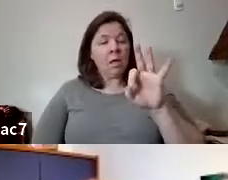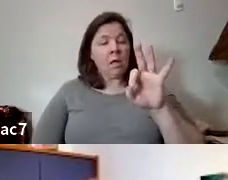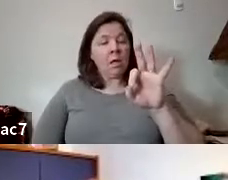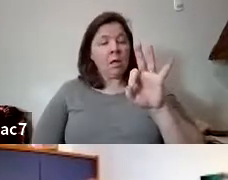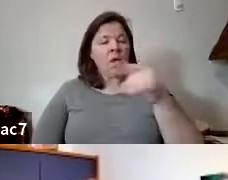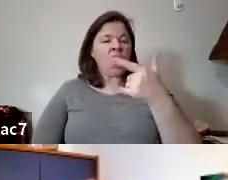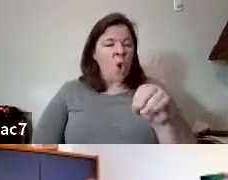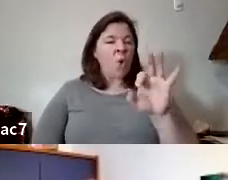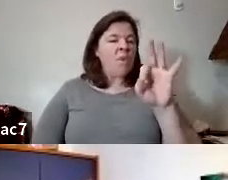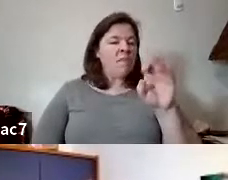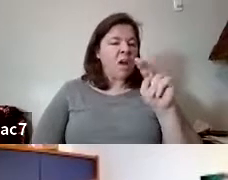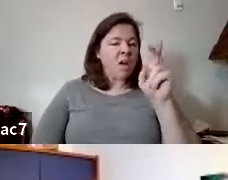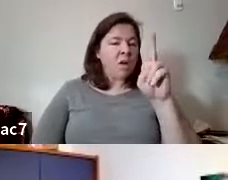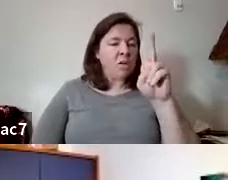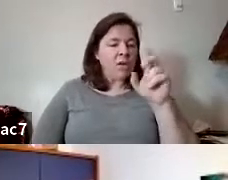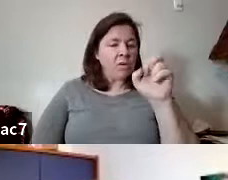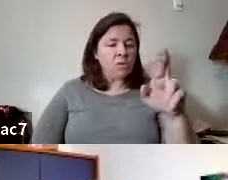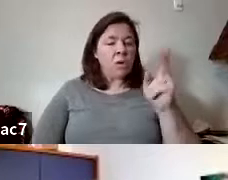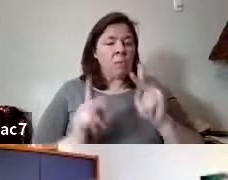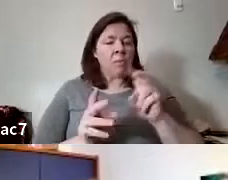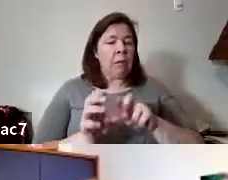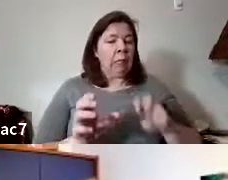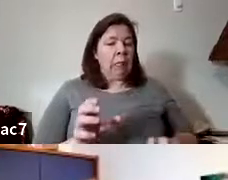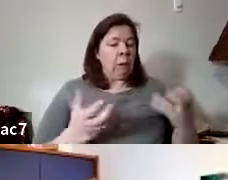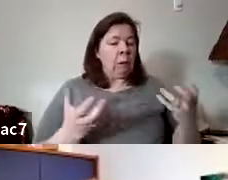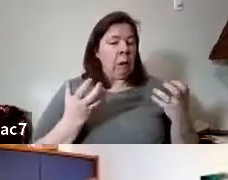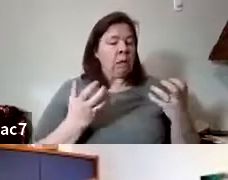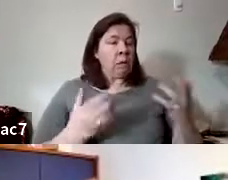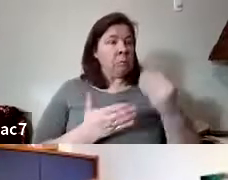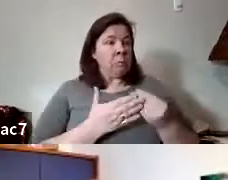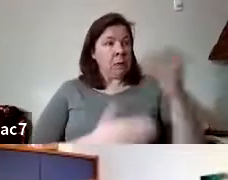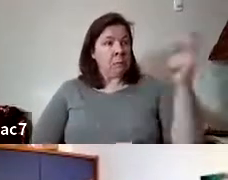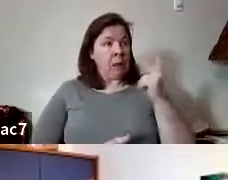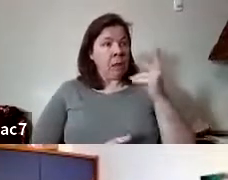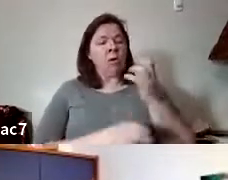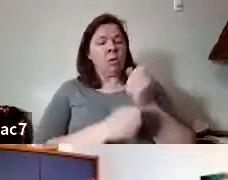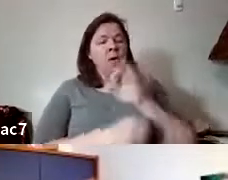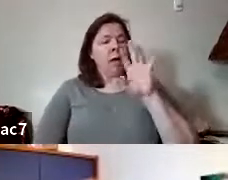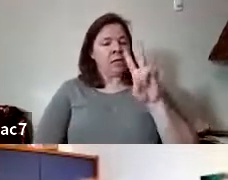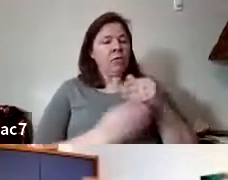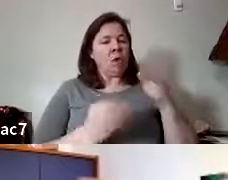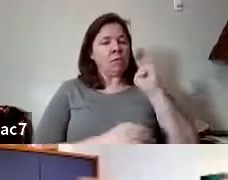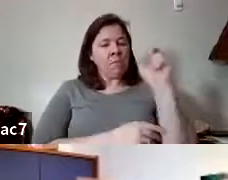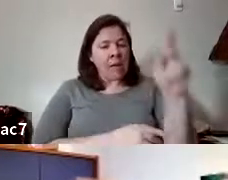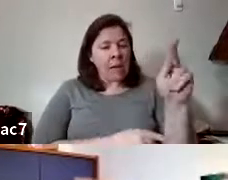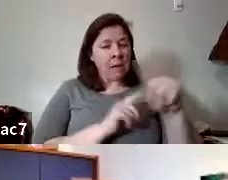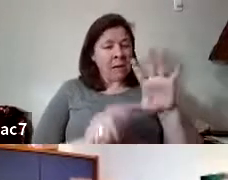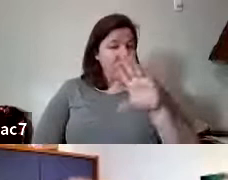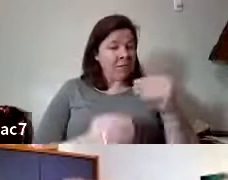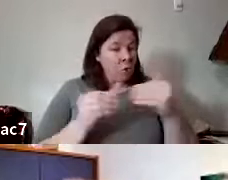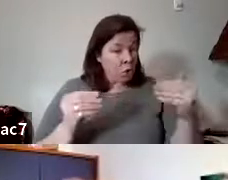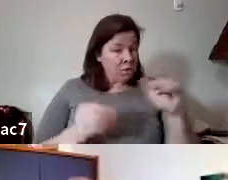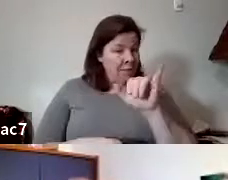back out for some reason, which they would not likely want to, but if they did, they'd only get $97 back. $50 of